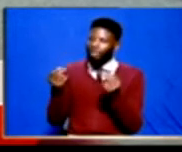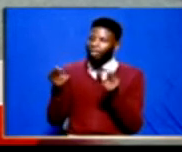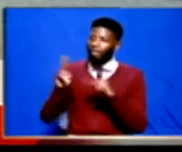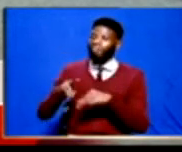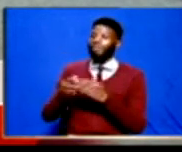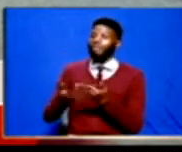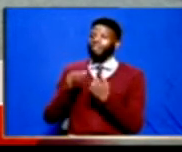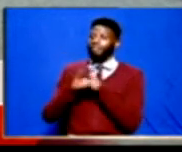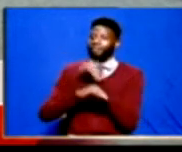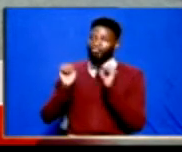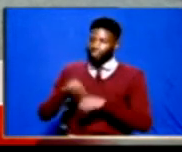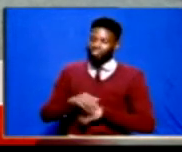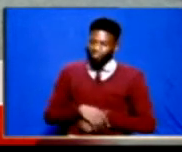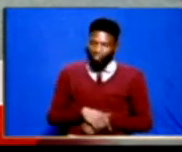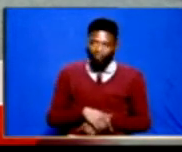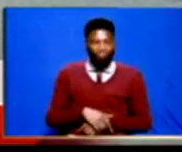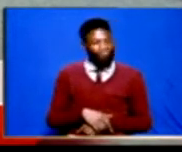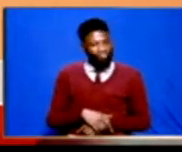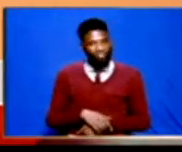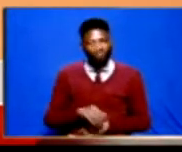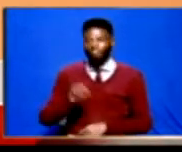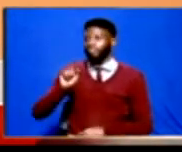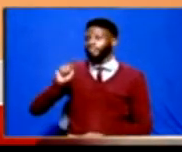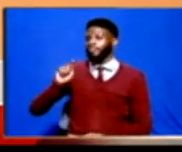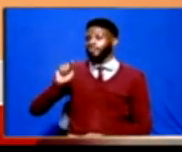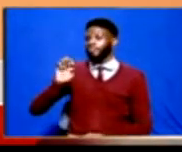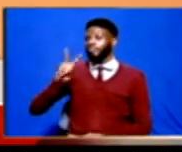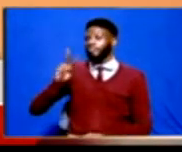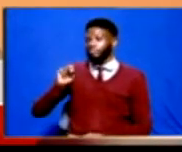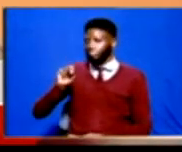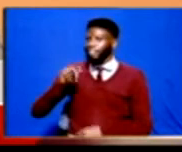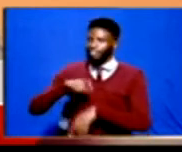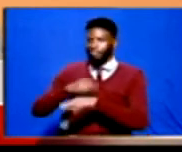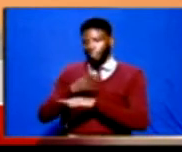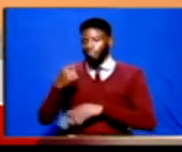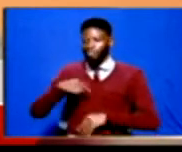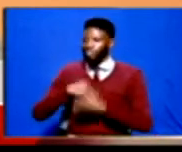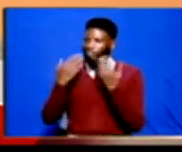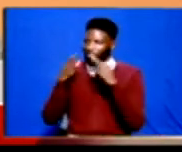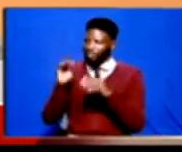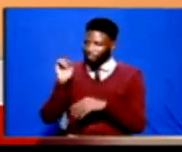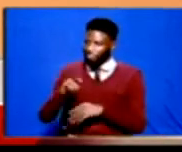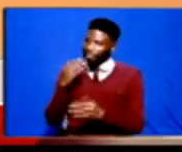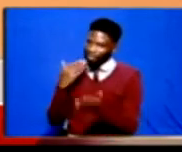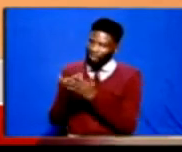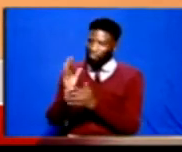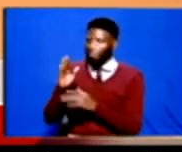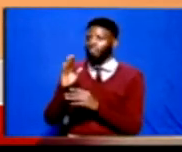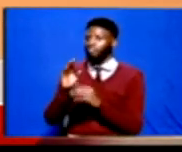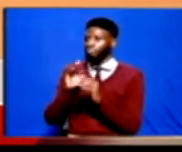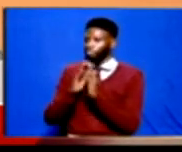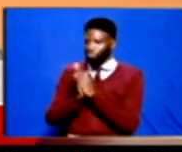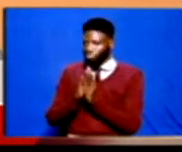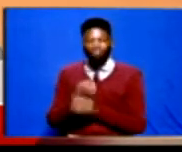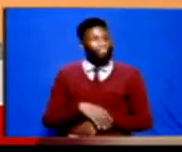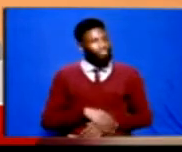Very good. Yeah. Stephen, in the interest of time, we have to come to the end of this discussion. Thank you so very much indeed for your insight. Yeah, thank you very much, O'Brien.